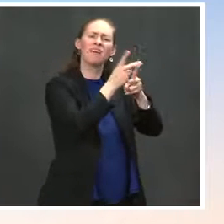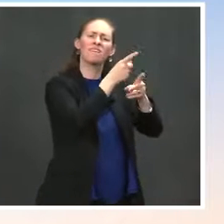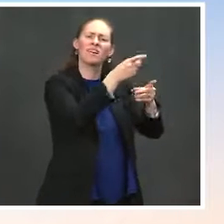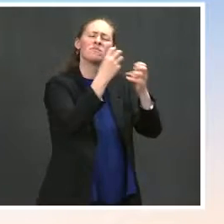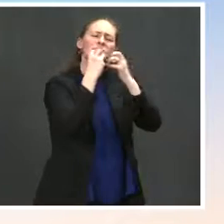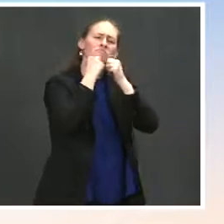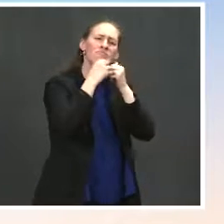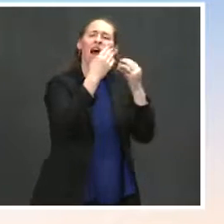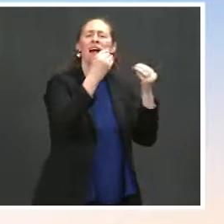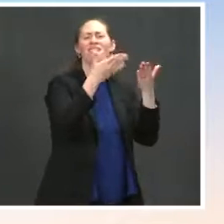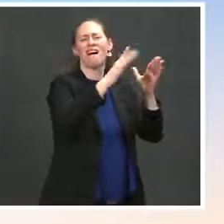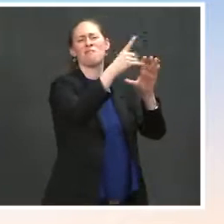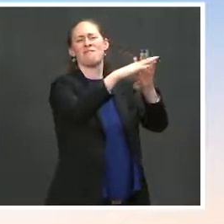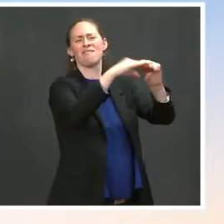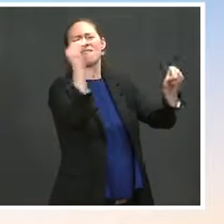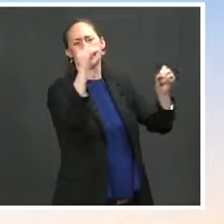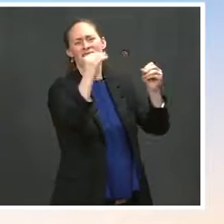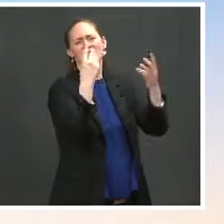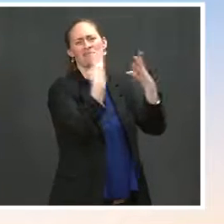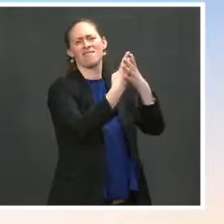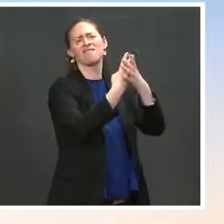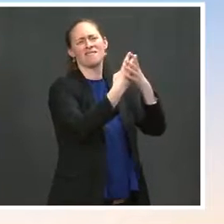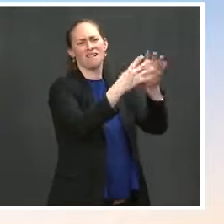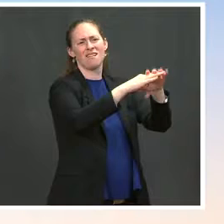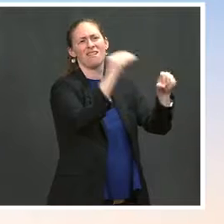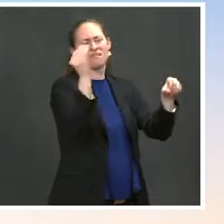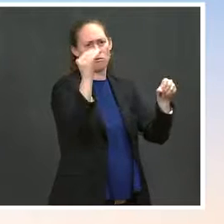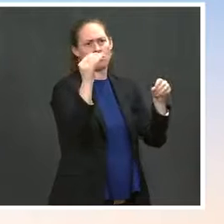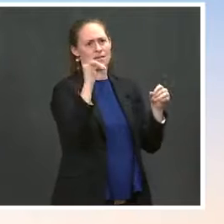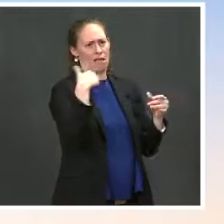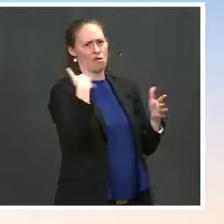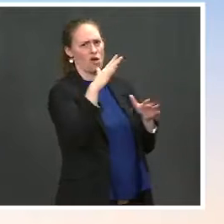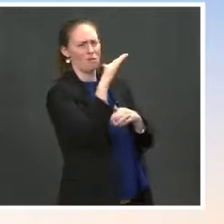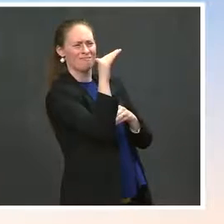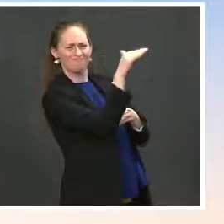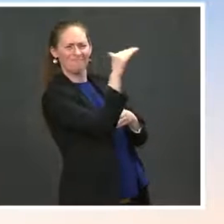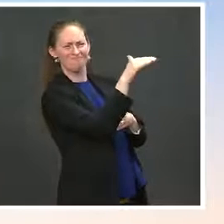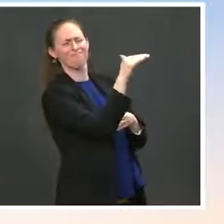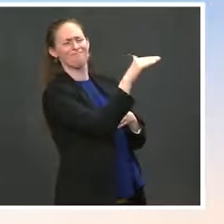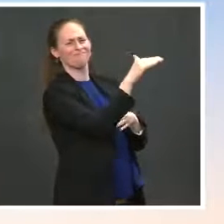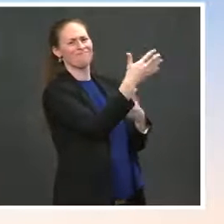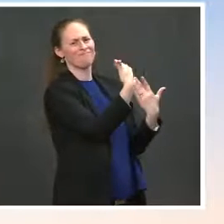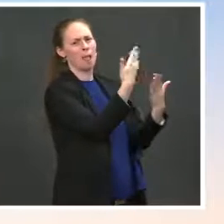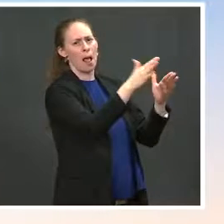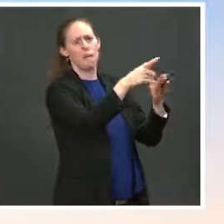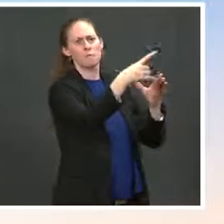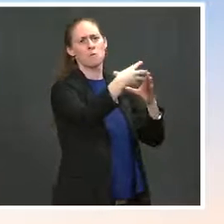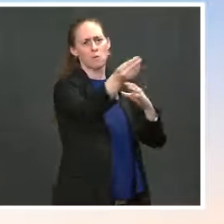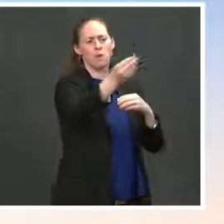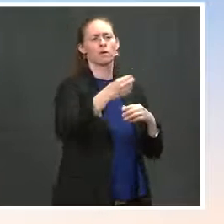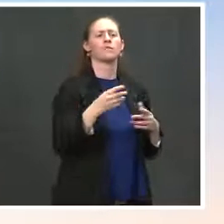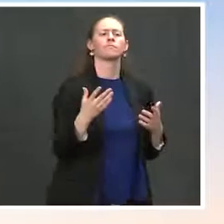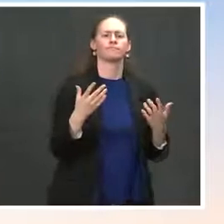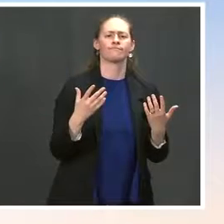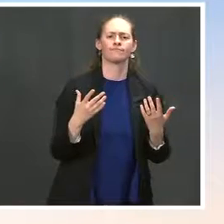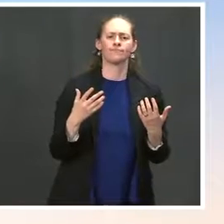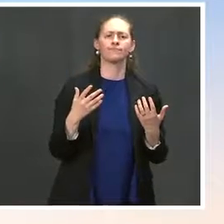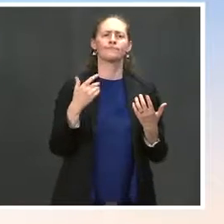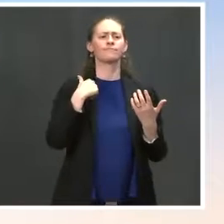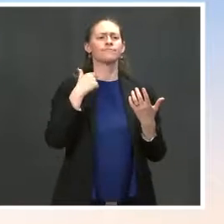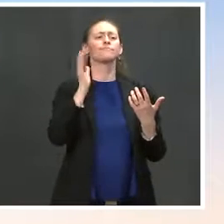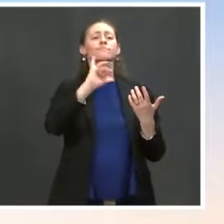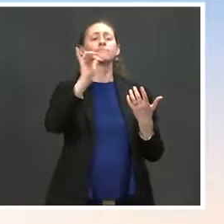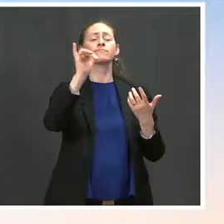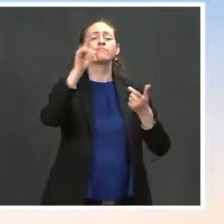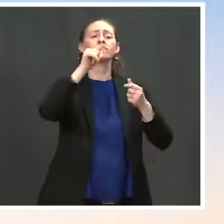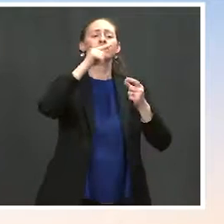released. And that continues to be a message that we are conveying clearly. I will say that we have found in diplomacy that sometimes